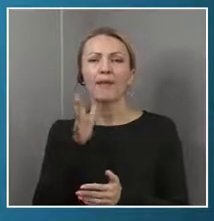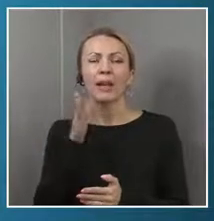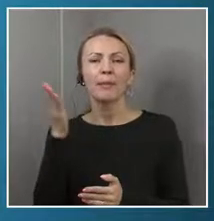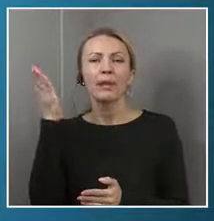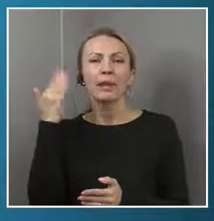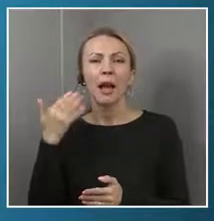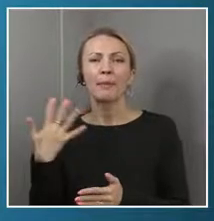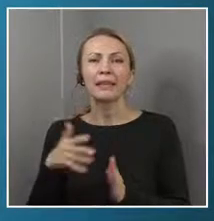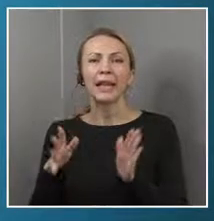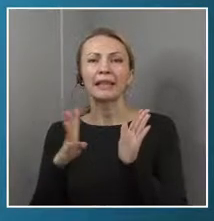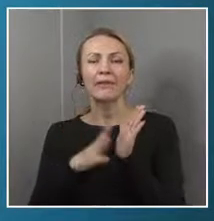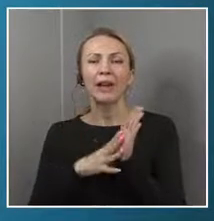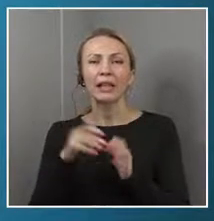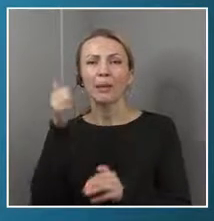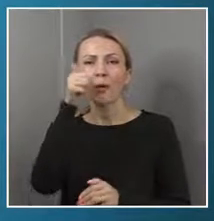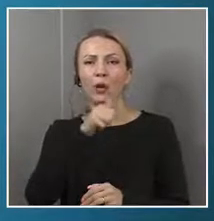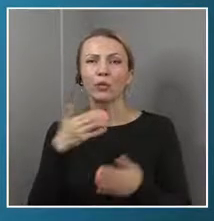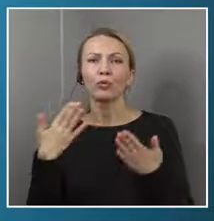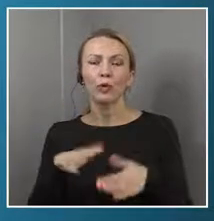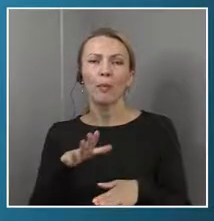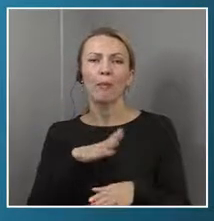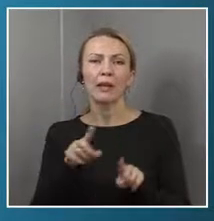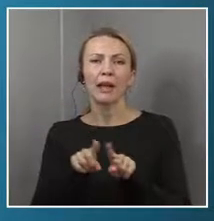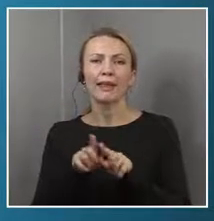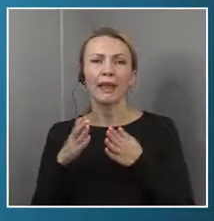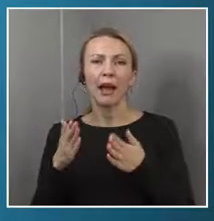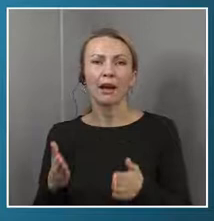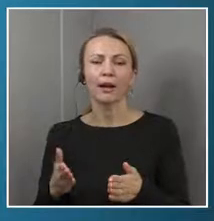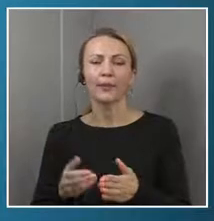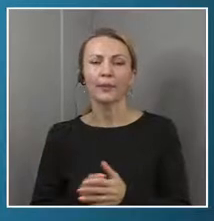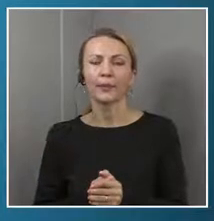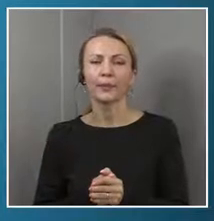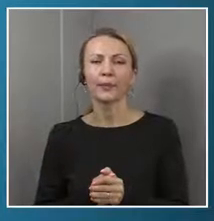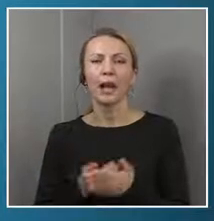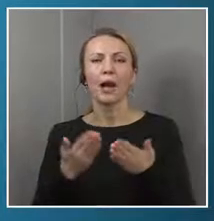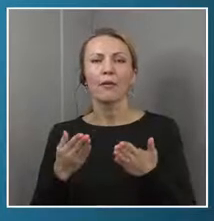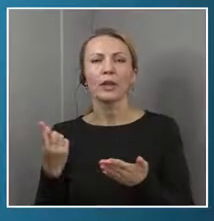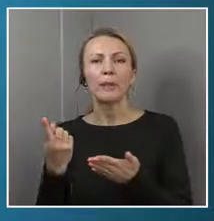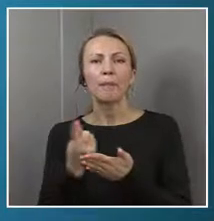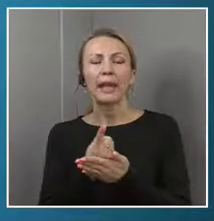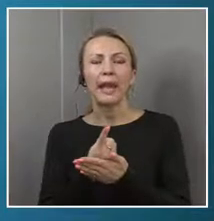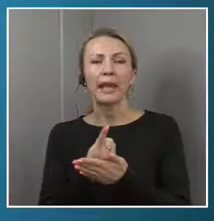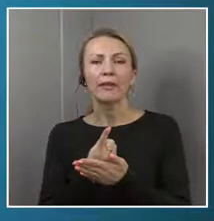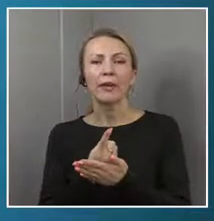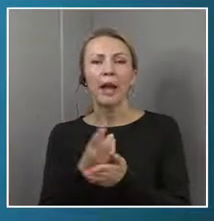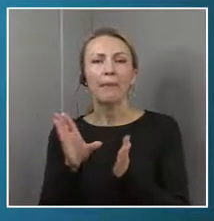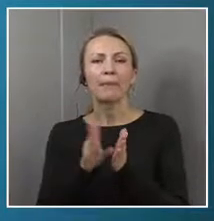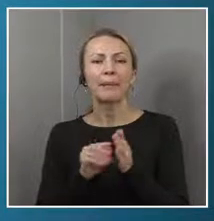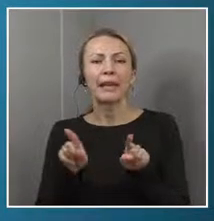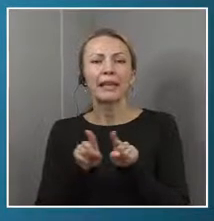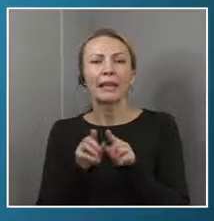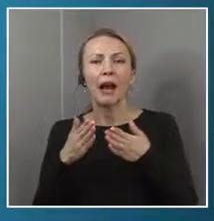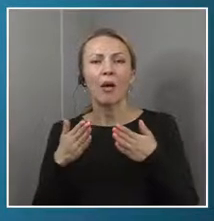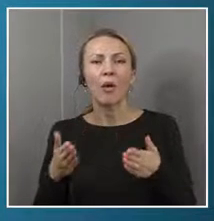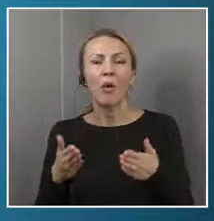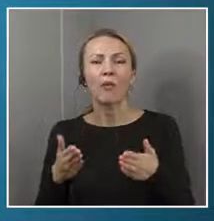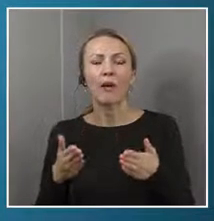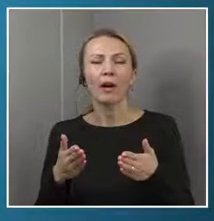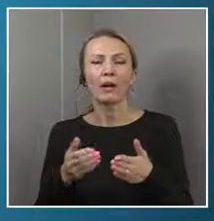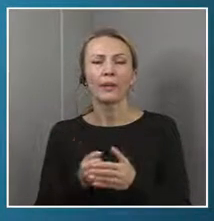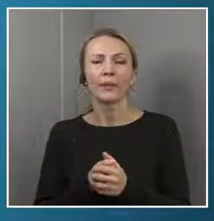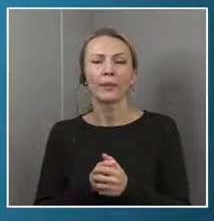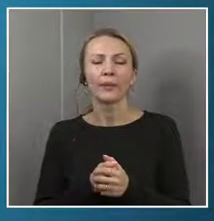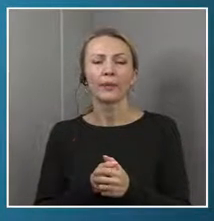Perhaps the first instance of this, and certainly one that is most often cited, occurred in 1798 with the sale